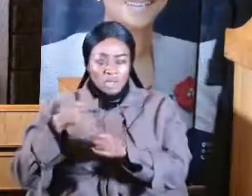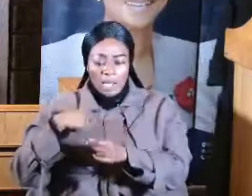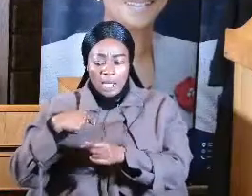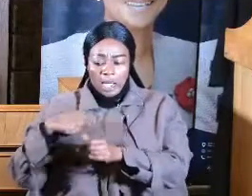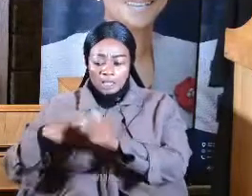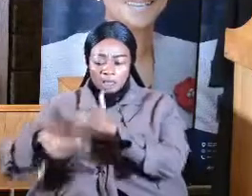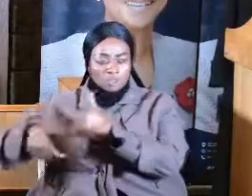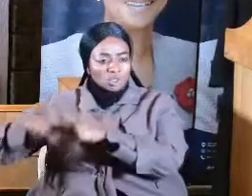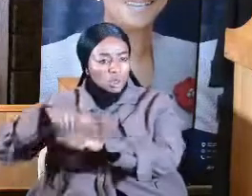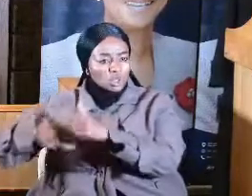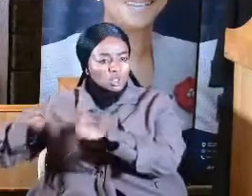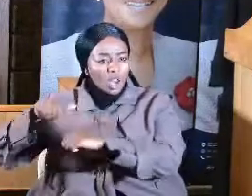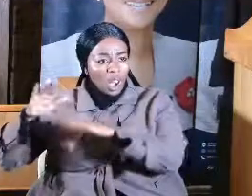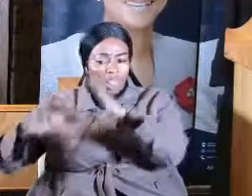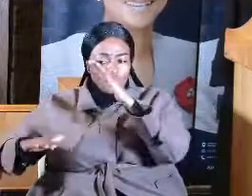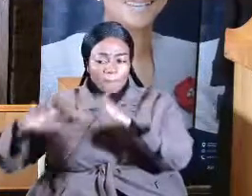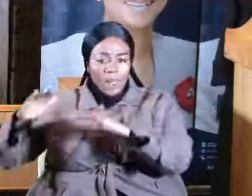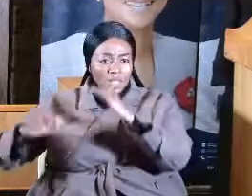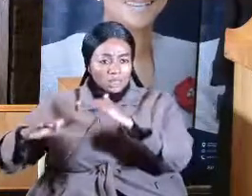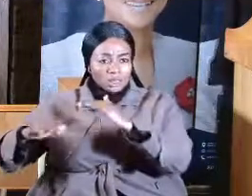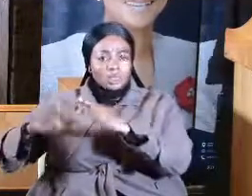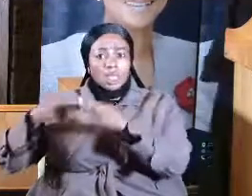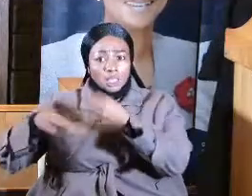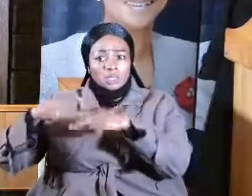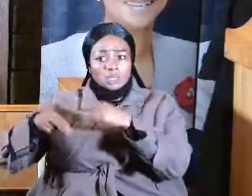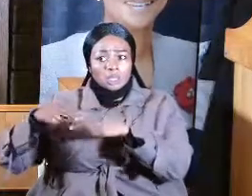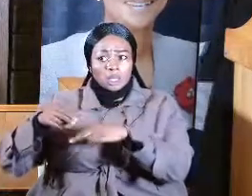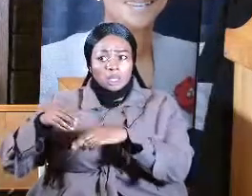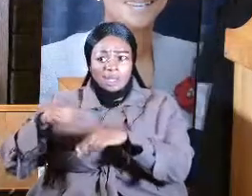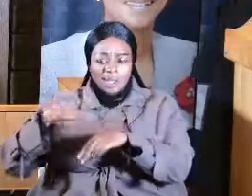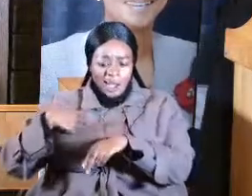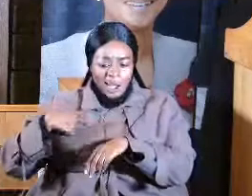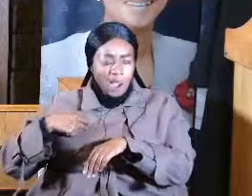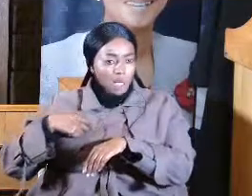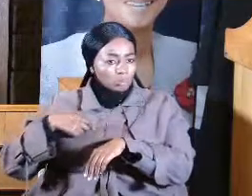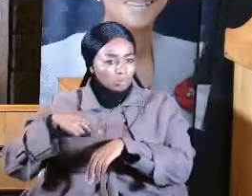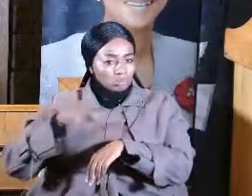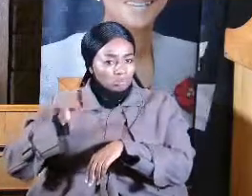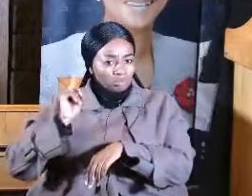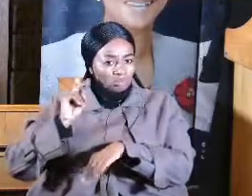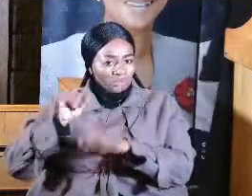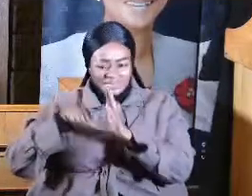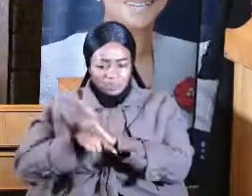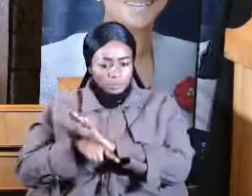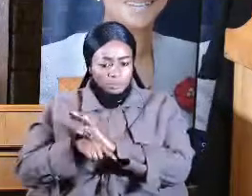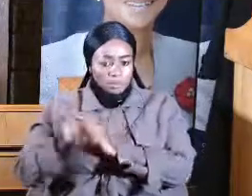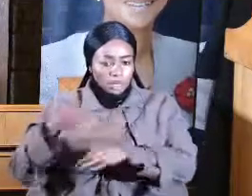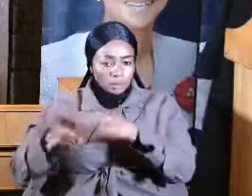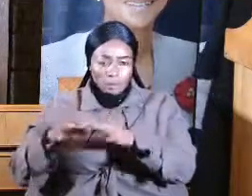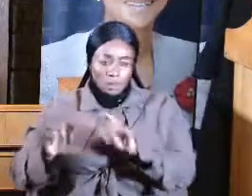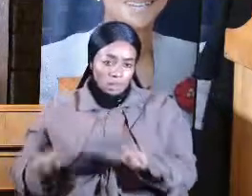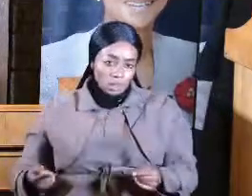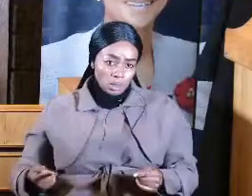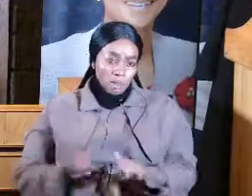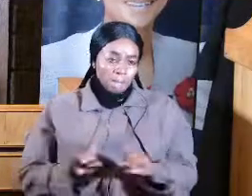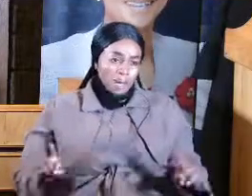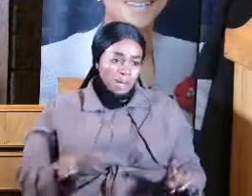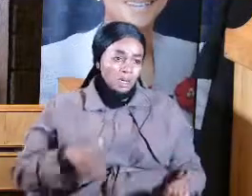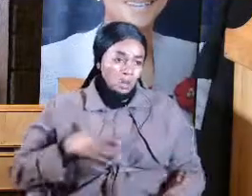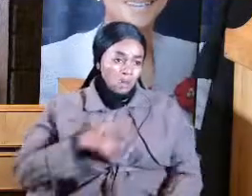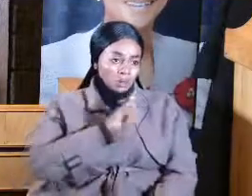imbalances. We all know that history. I am not here to repeat it now. But the issue is what I want to